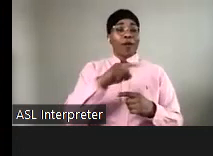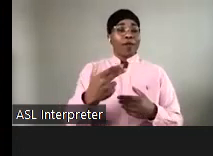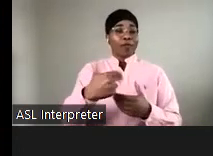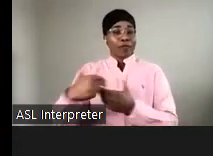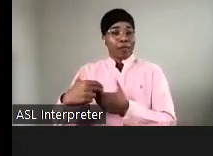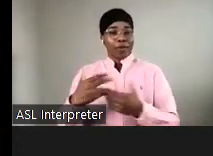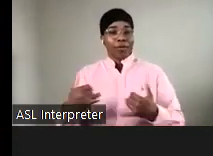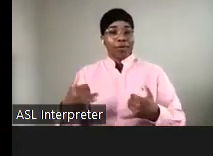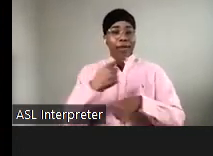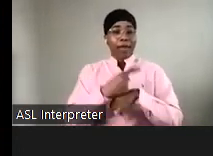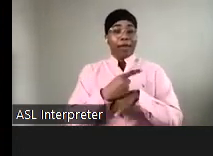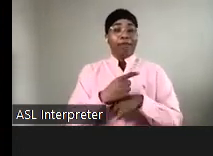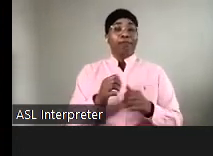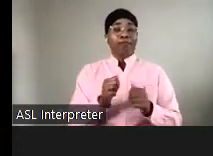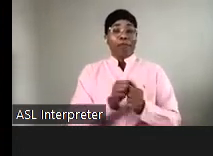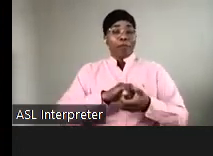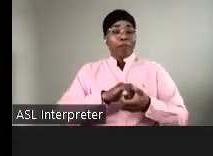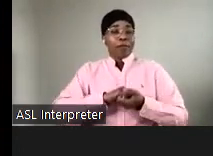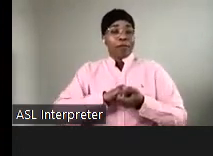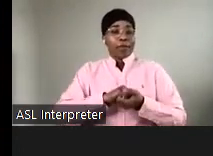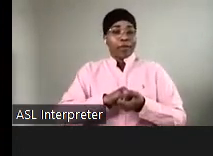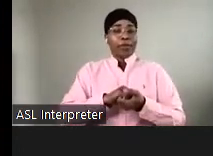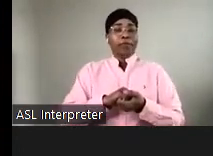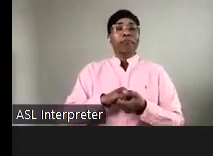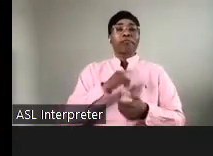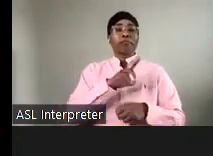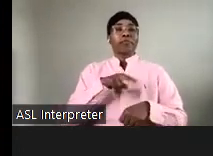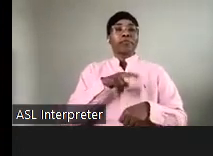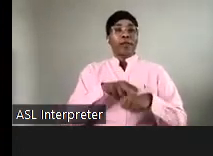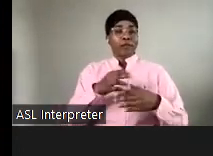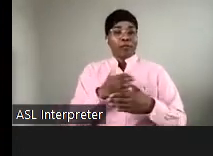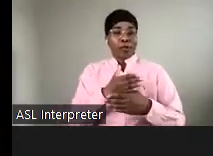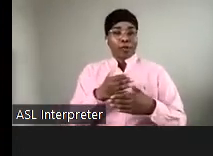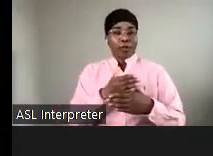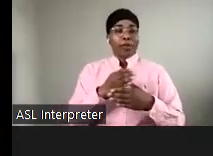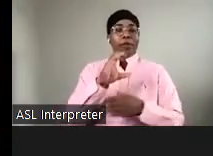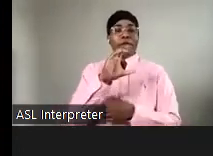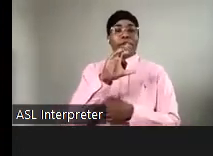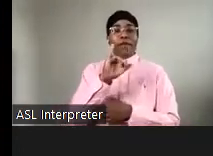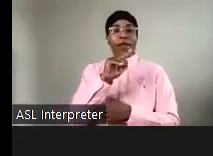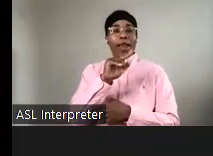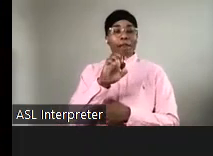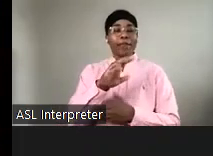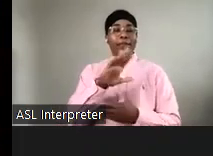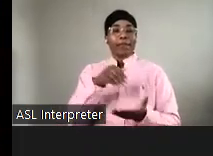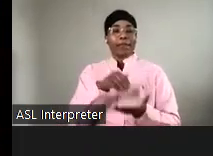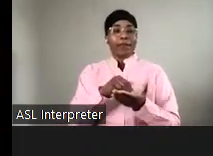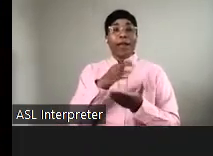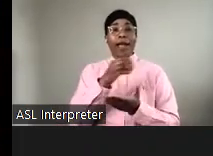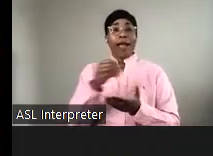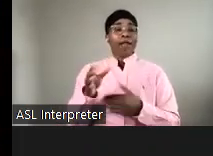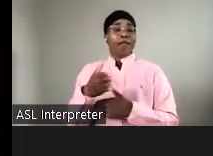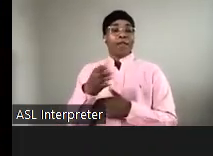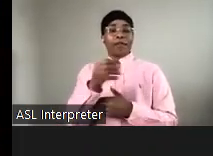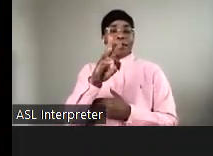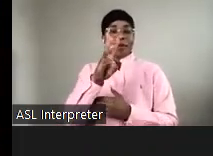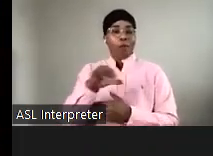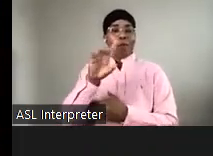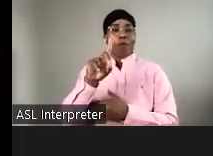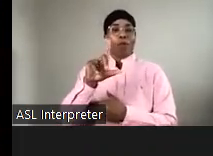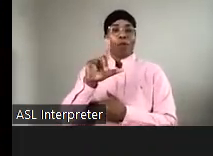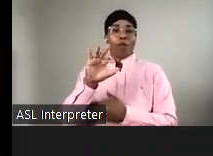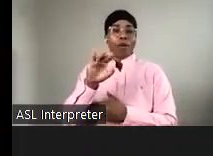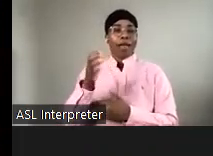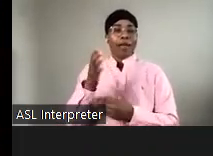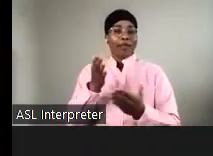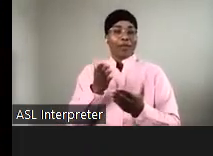partnership with the National Climate Adaptation Science Center, the U.S. Geological Survey, and the Fish and Wildlife Service. And I'll turn things over